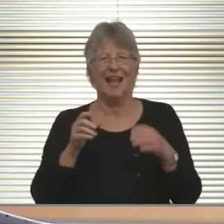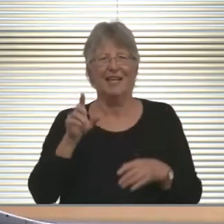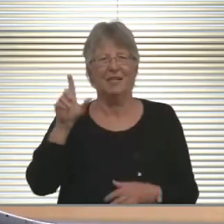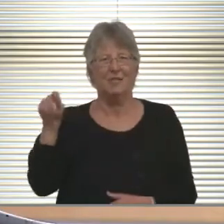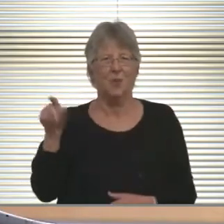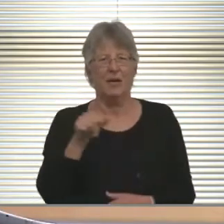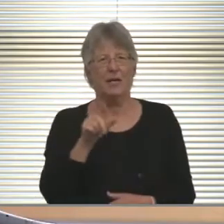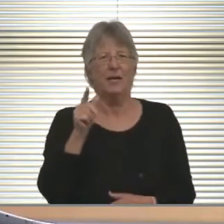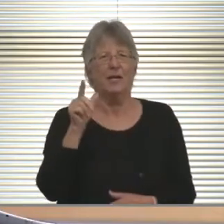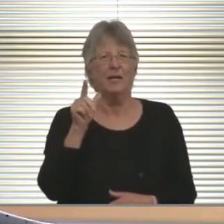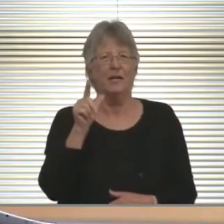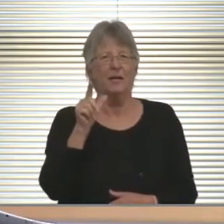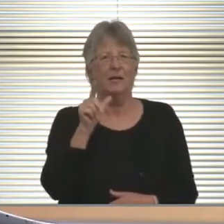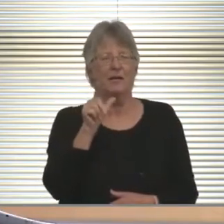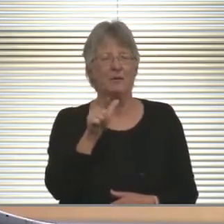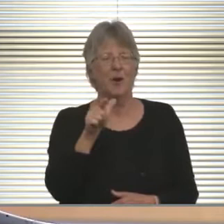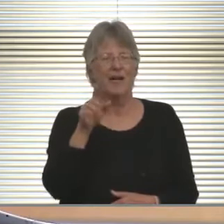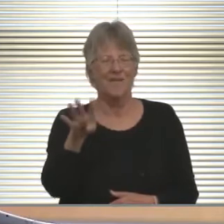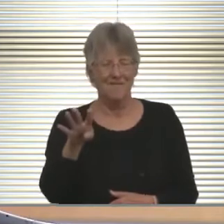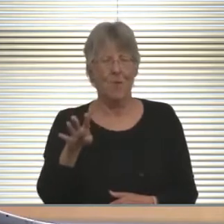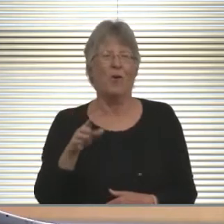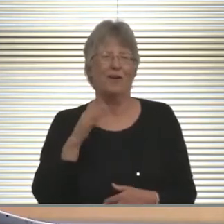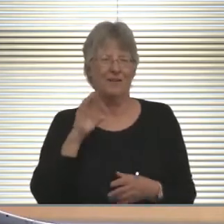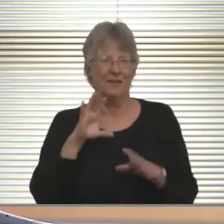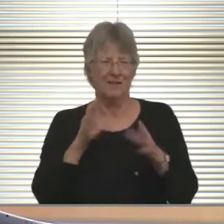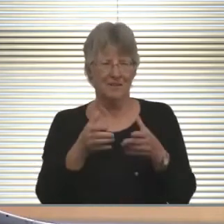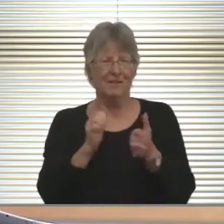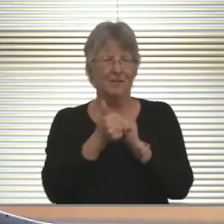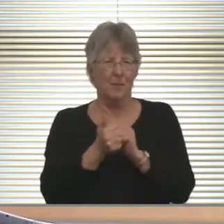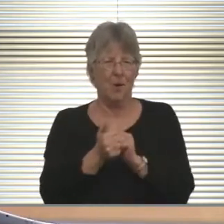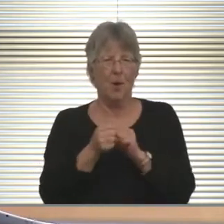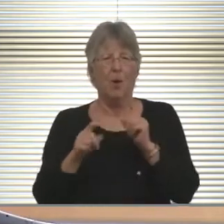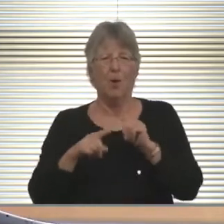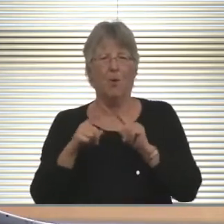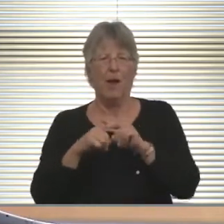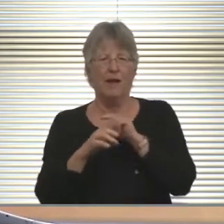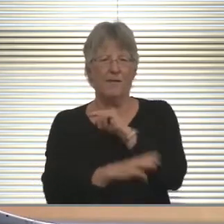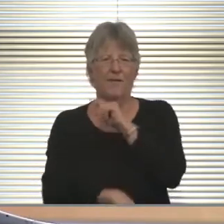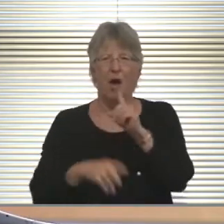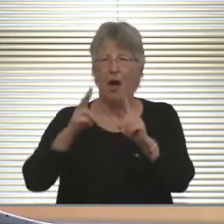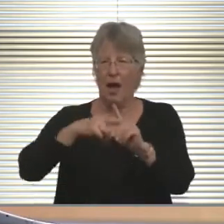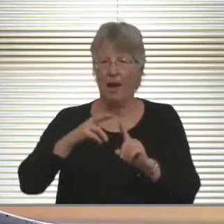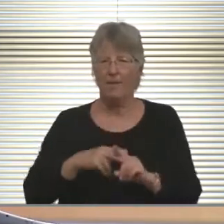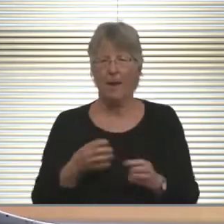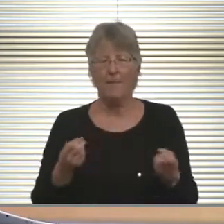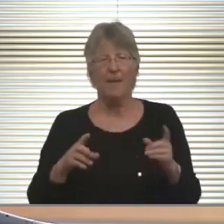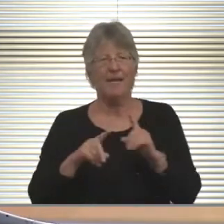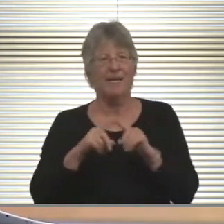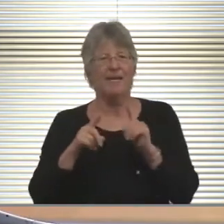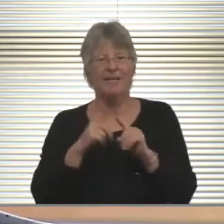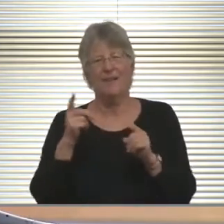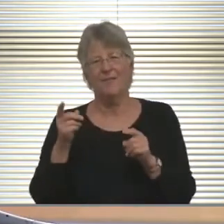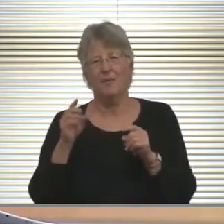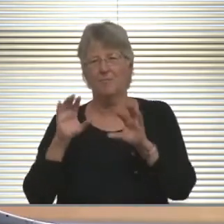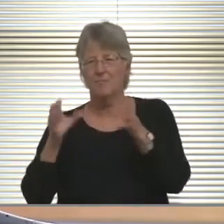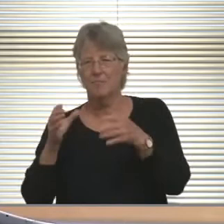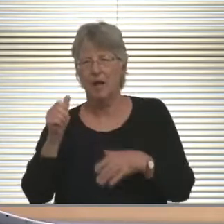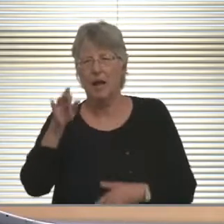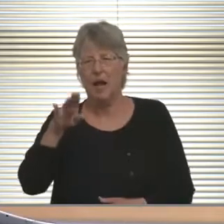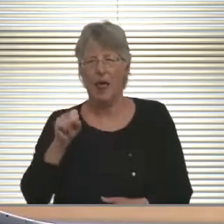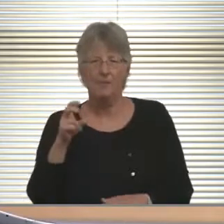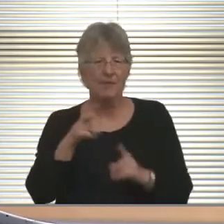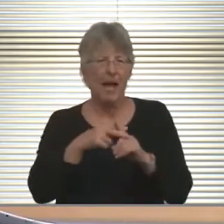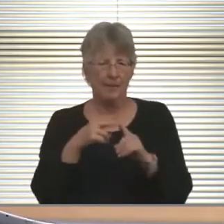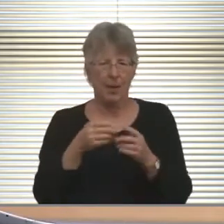class board. We had our fall club applications. We received around 30 applications from incoming clubs to new clubs. We